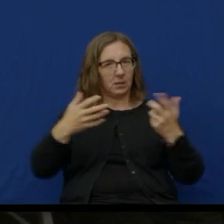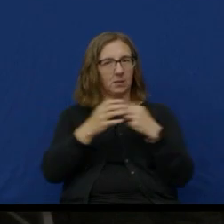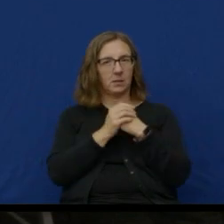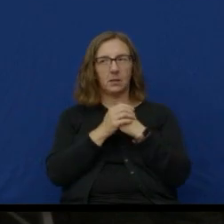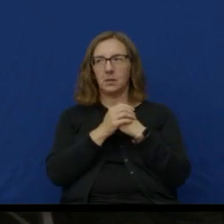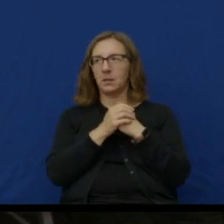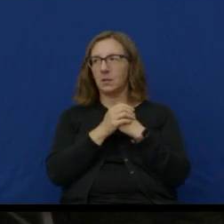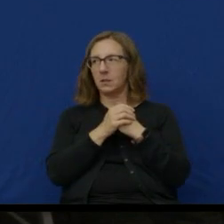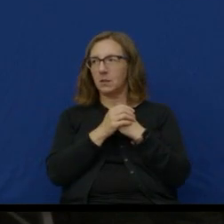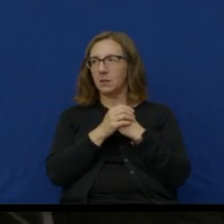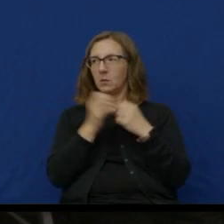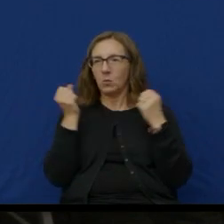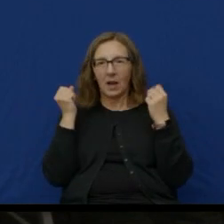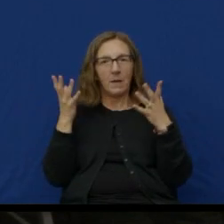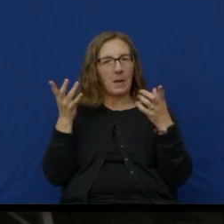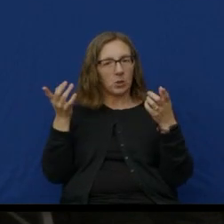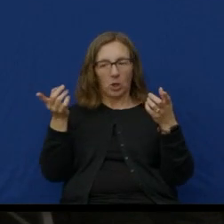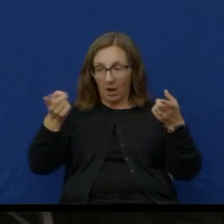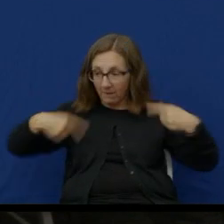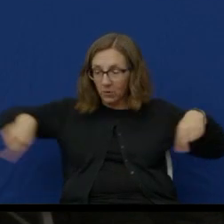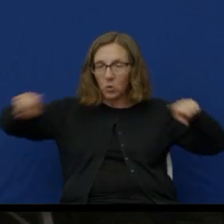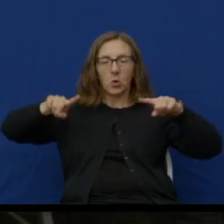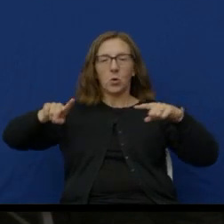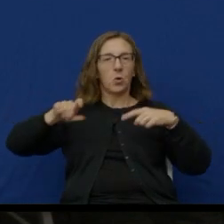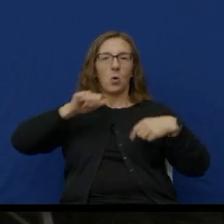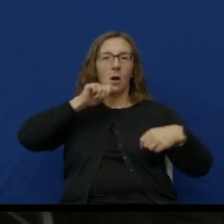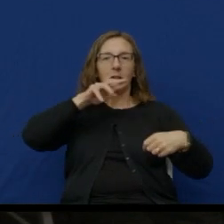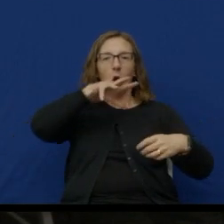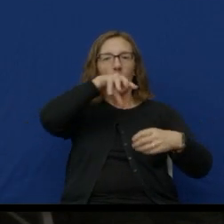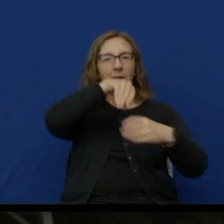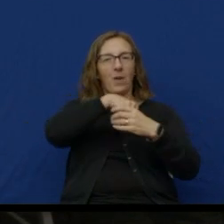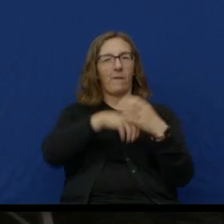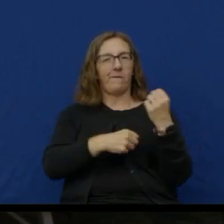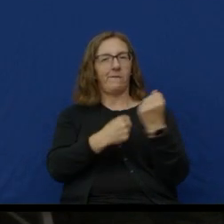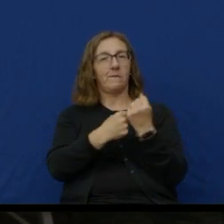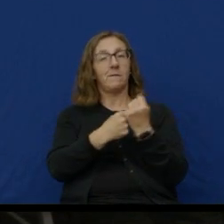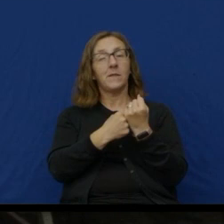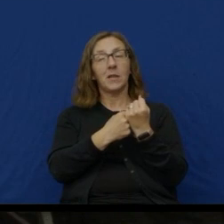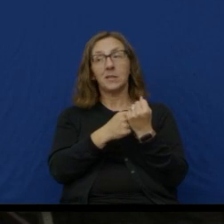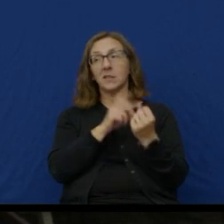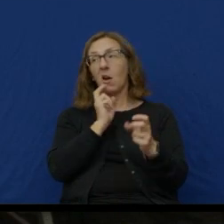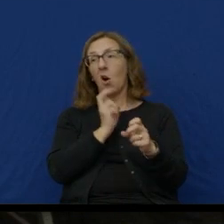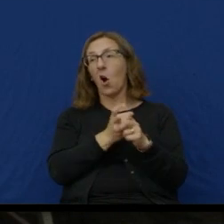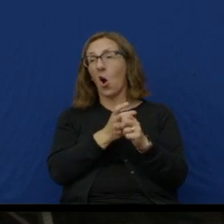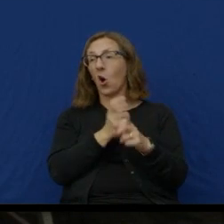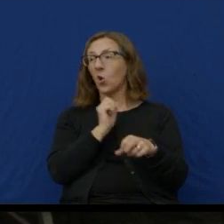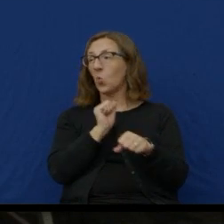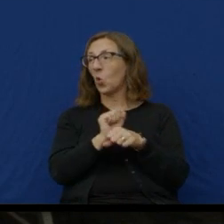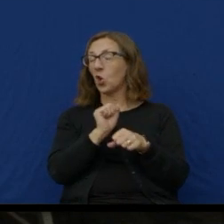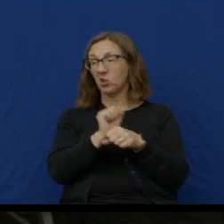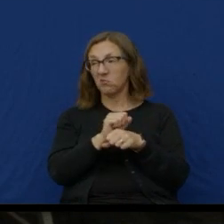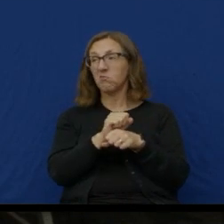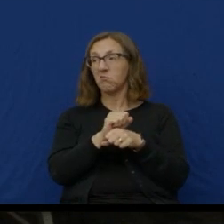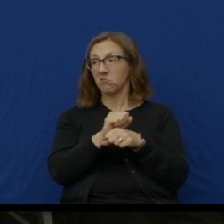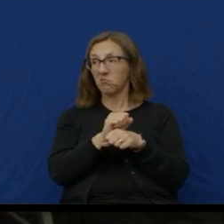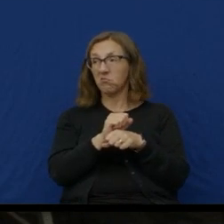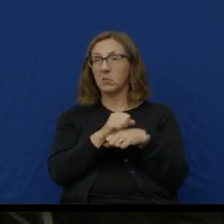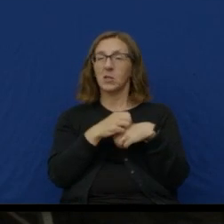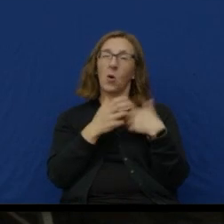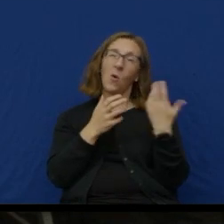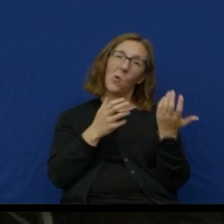we got a bunch of members who aren't in the choir, and we've got that's hard work, and it's not sure.